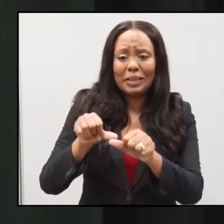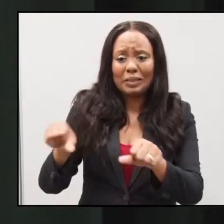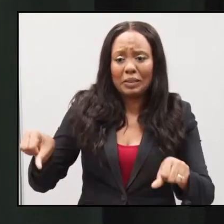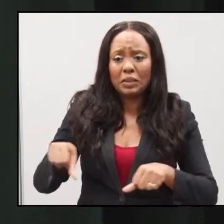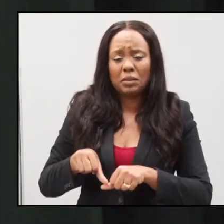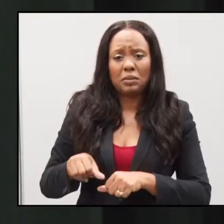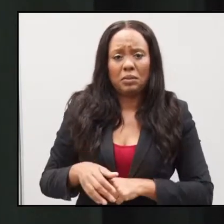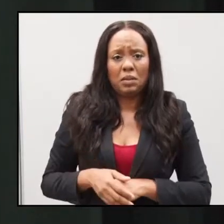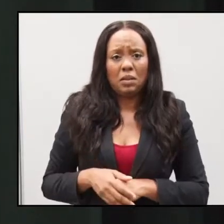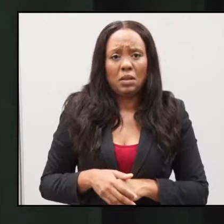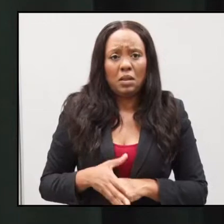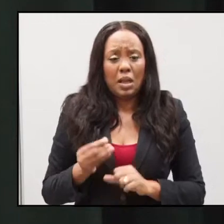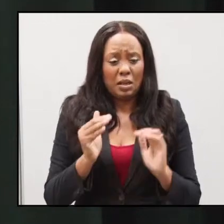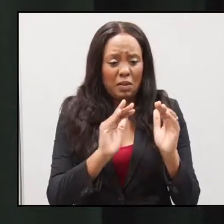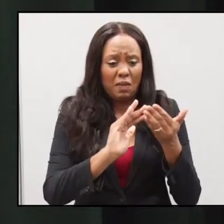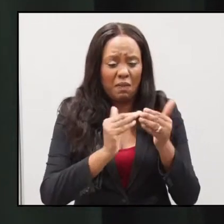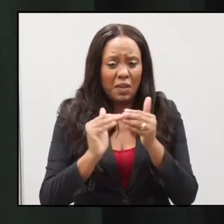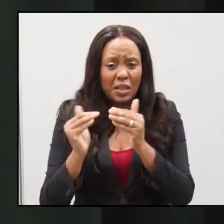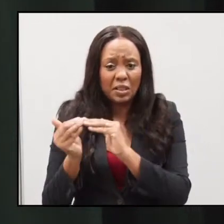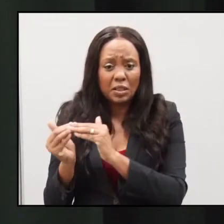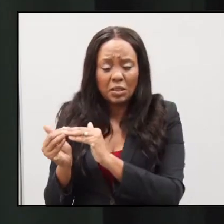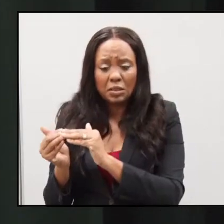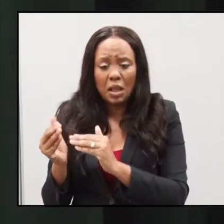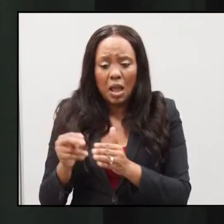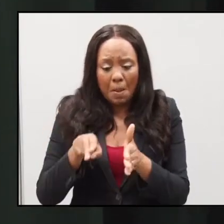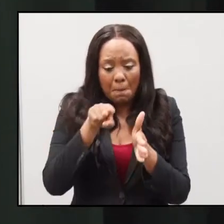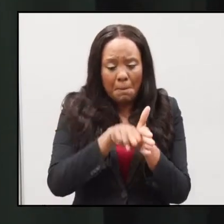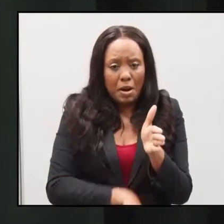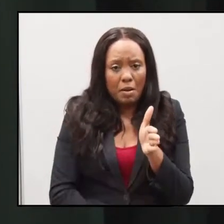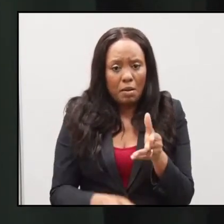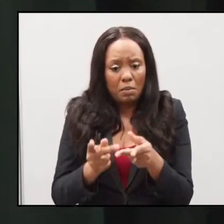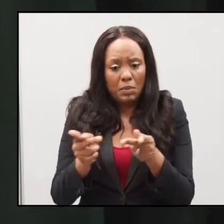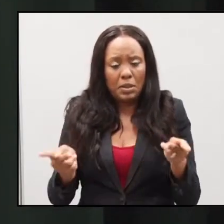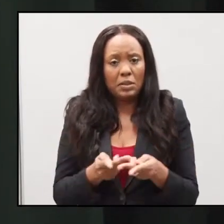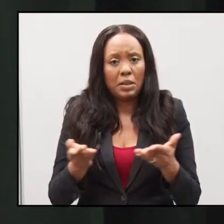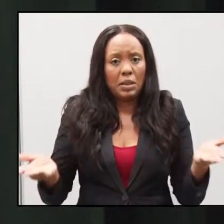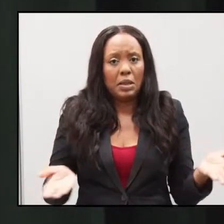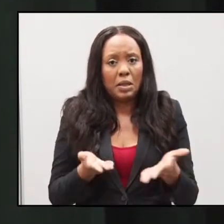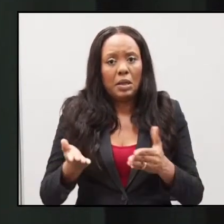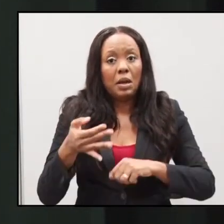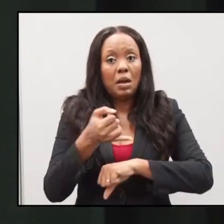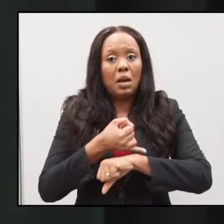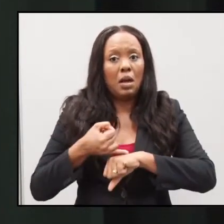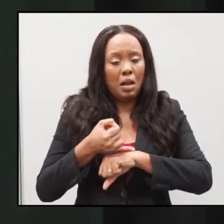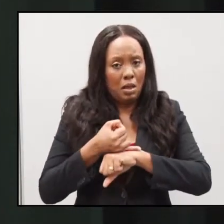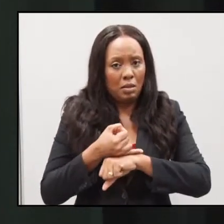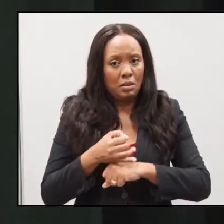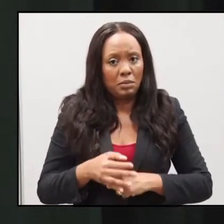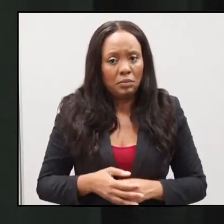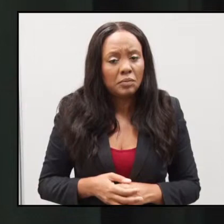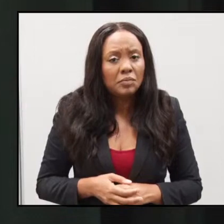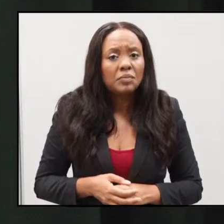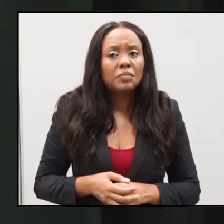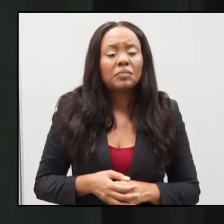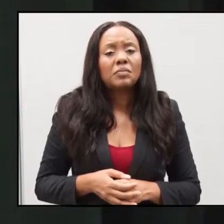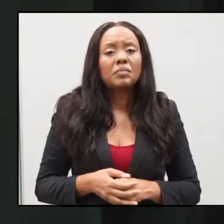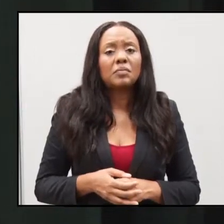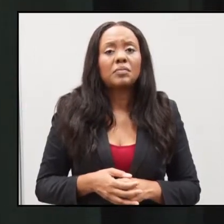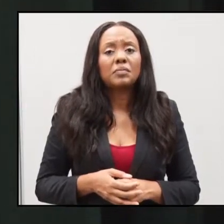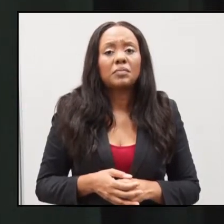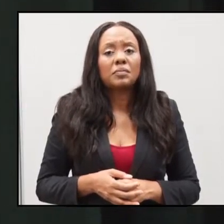sites, both villages and burial grounds on this island, underwent a system of erasure. What remained was recovered